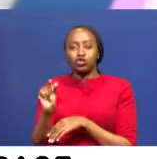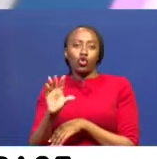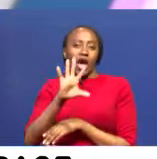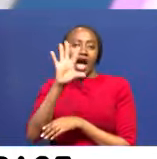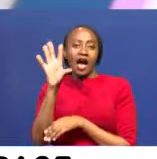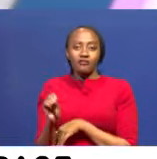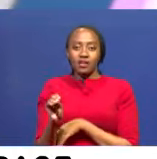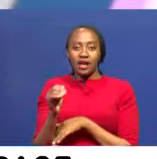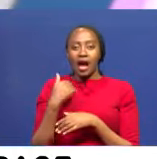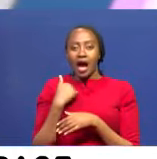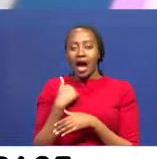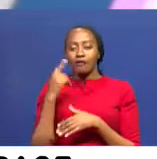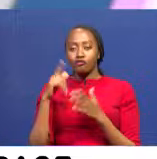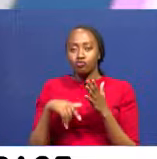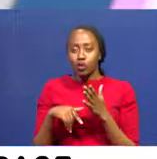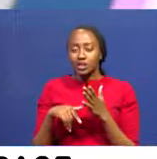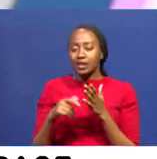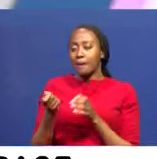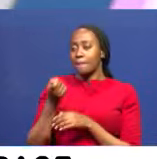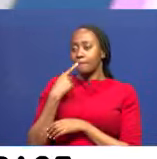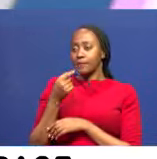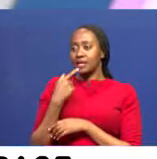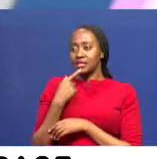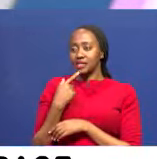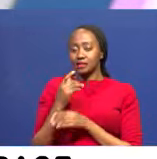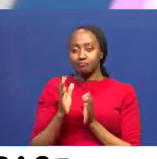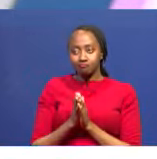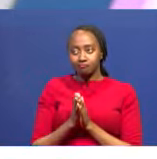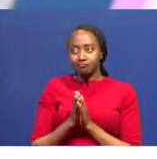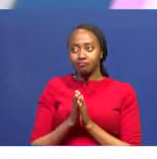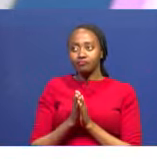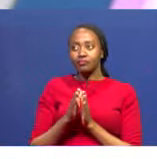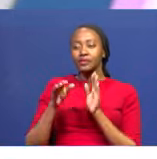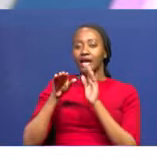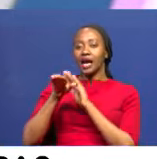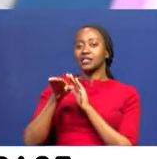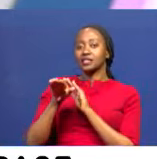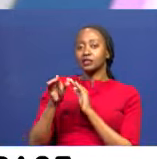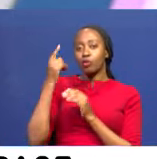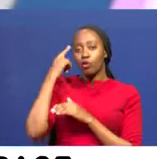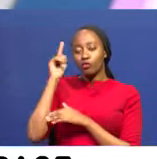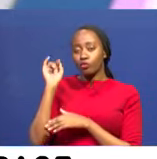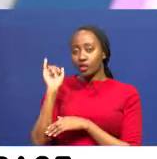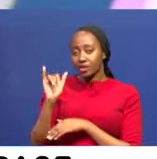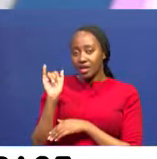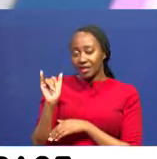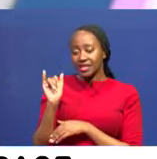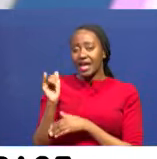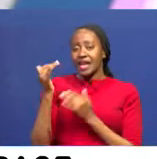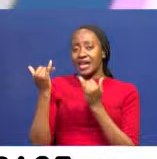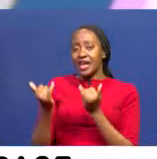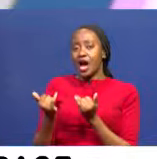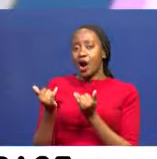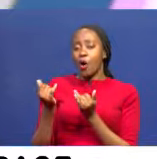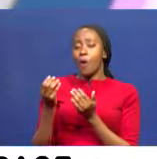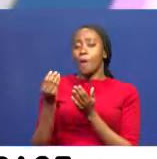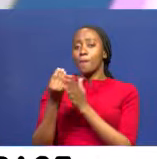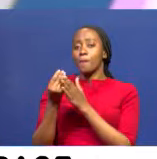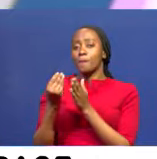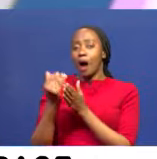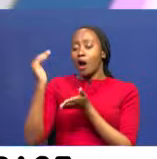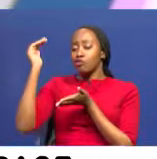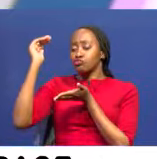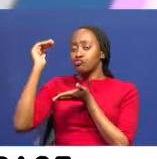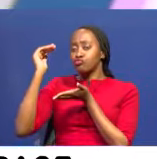Africa, that medicines are more accessible now to patients, the price is now coming down to meet the,